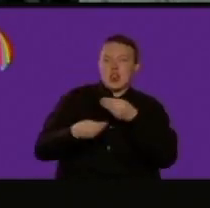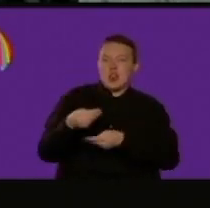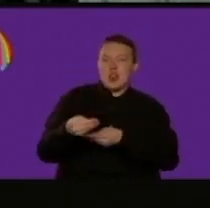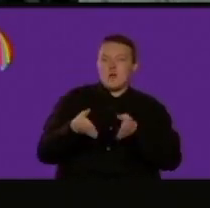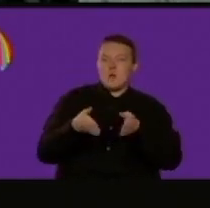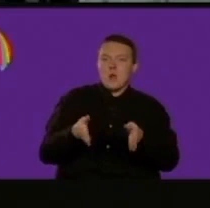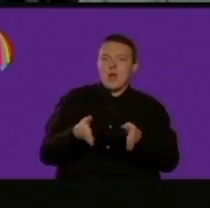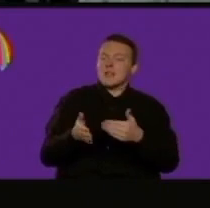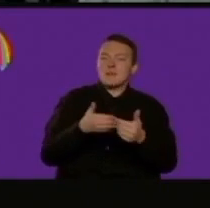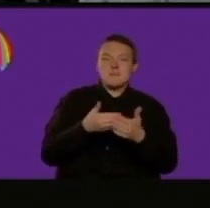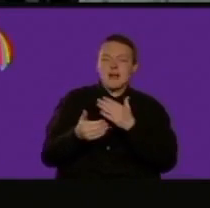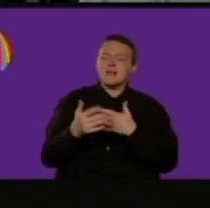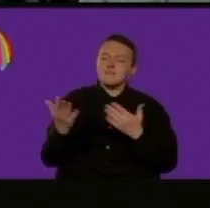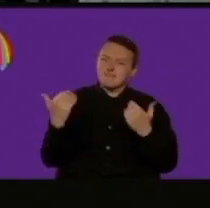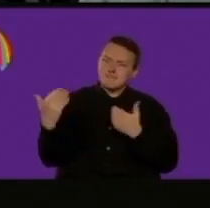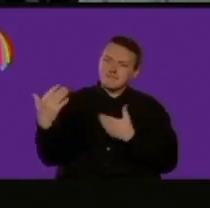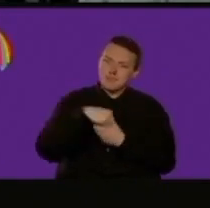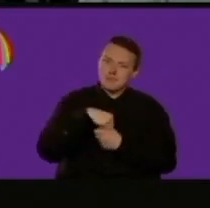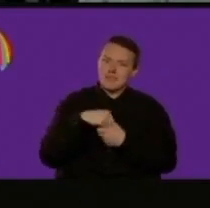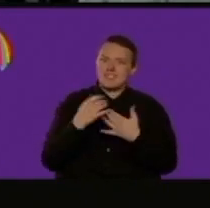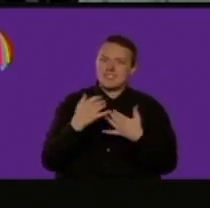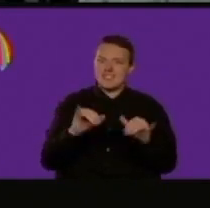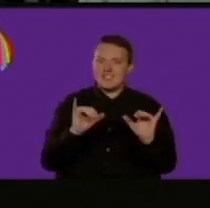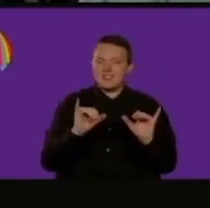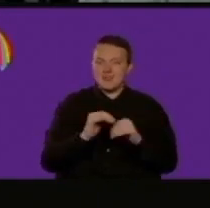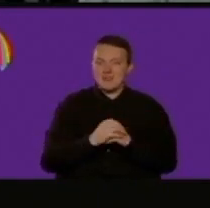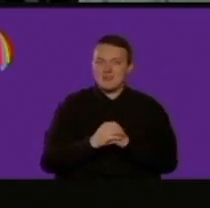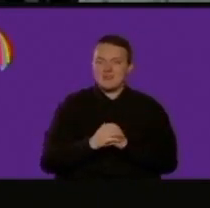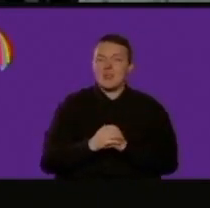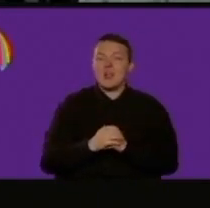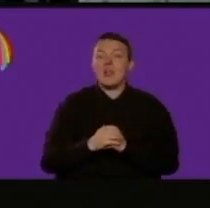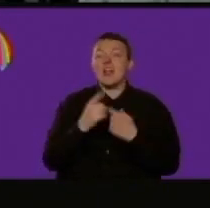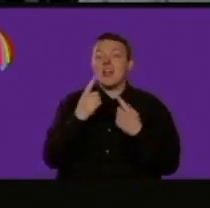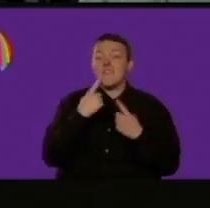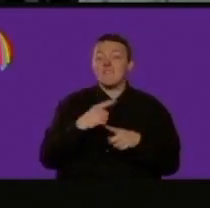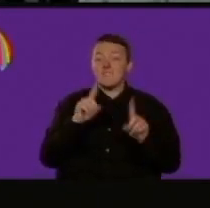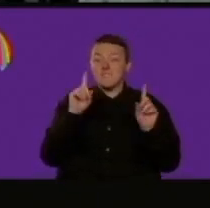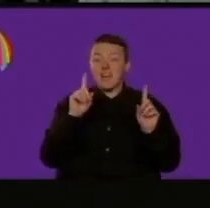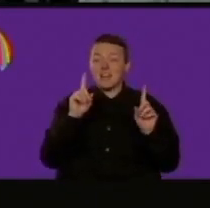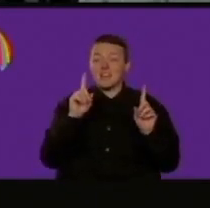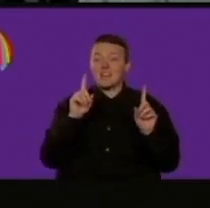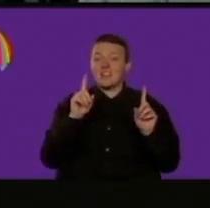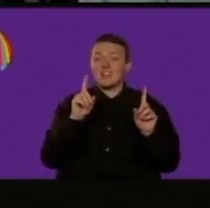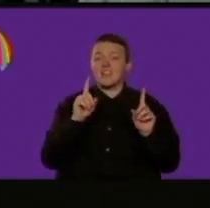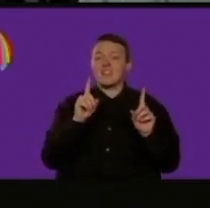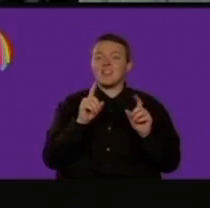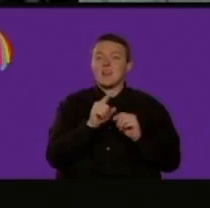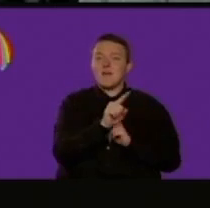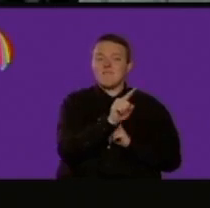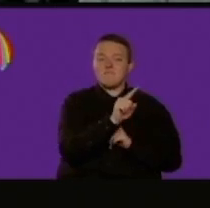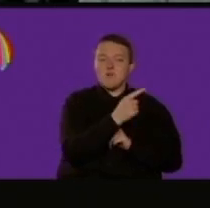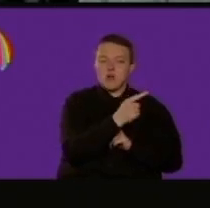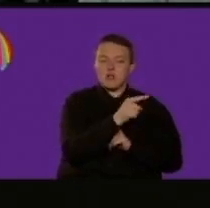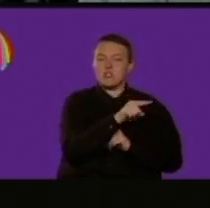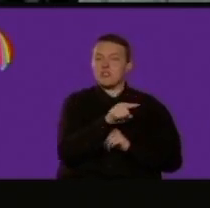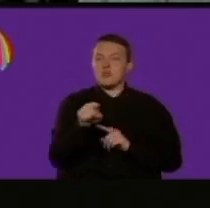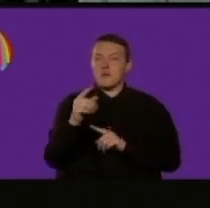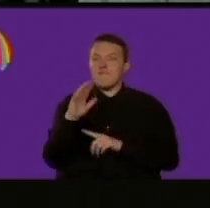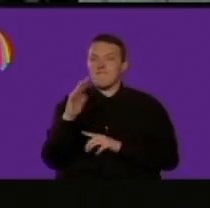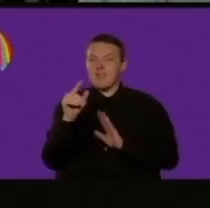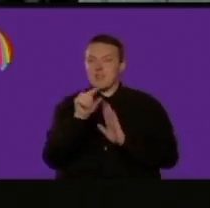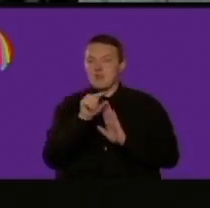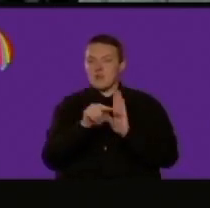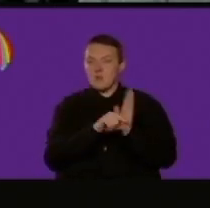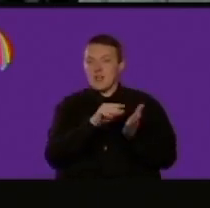our students. Please continue the conversation in Scratch. You can ask about